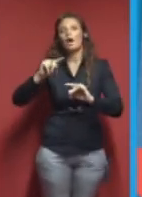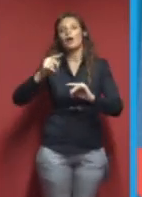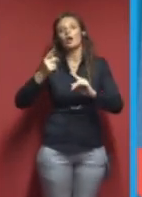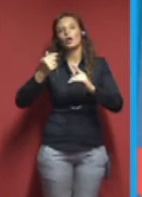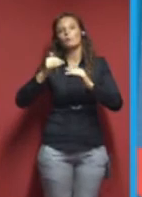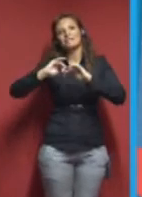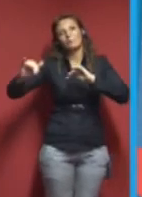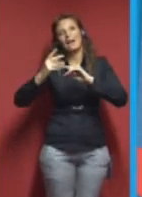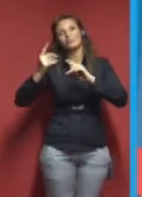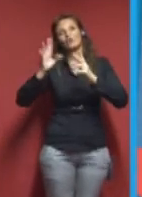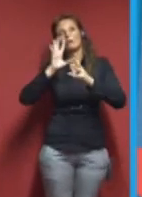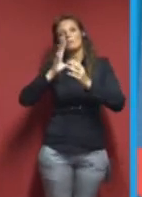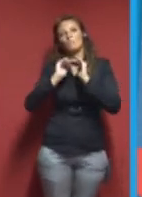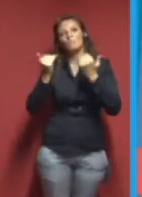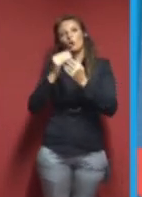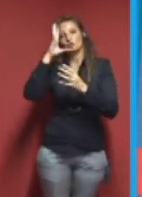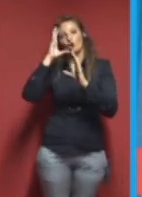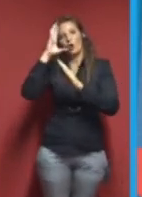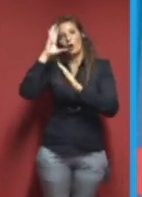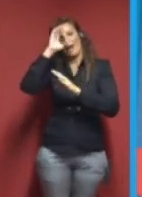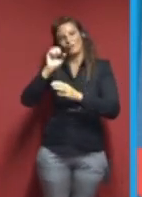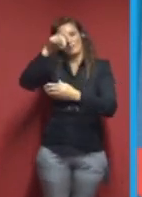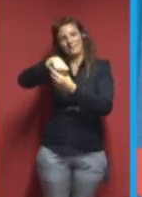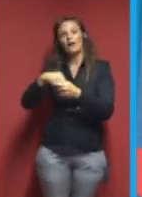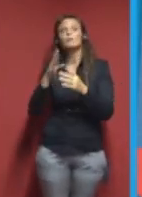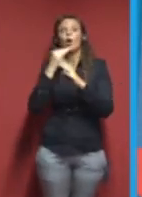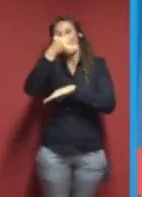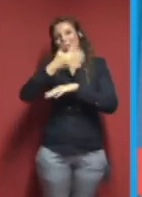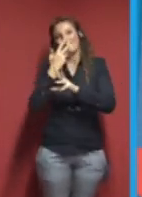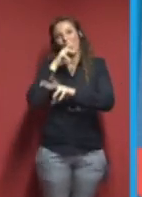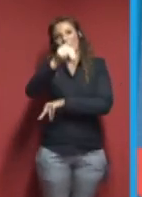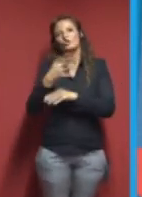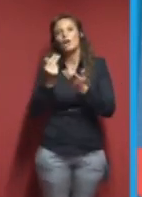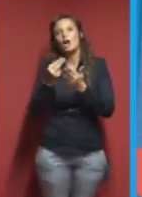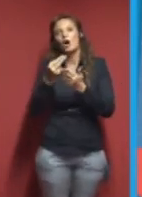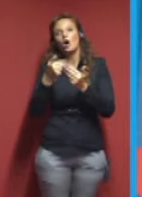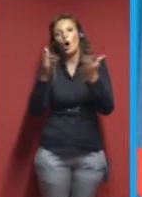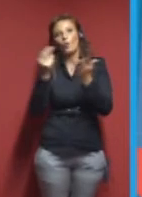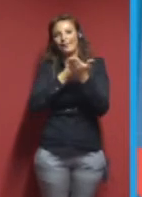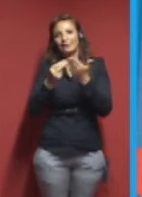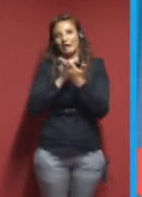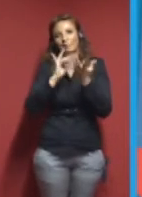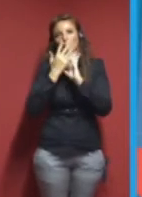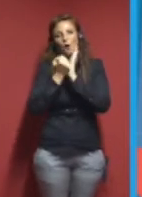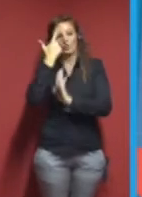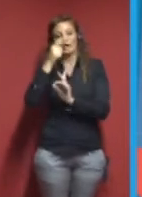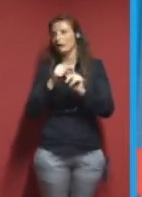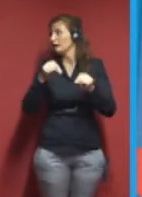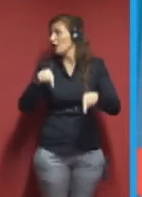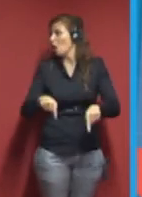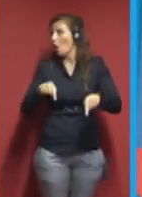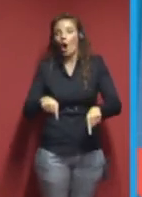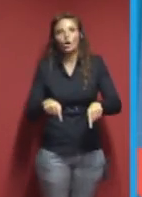open design is becoming important nowadays. 1 year ago, more than 1 year ago, I was invited to a co-design workshop in Brussels where